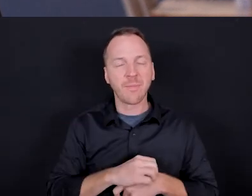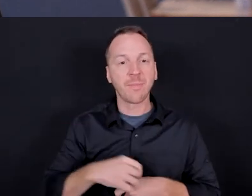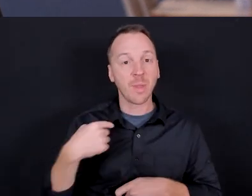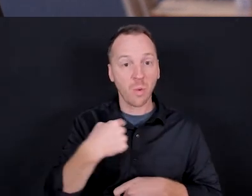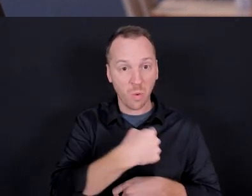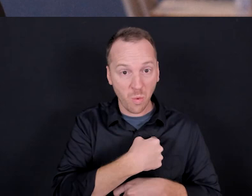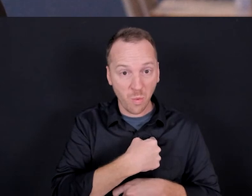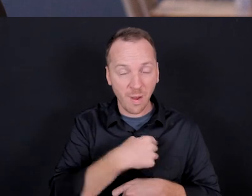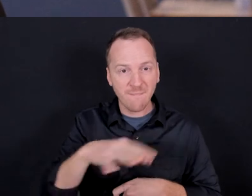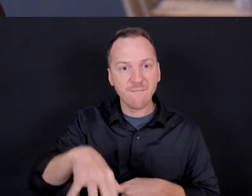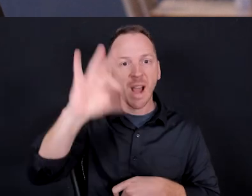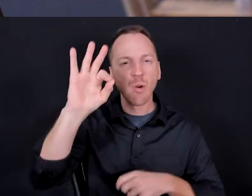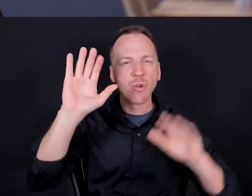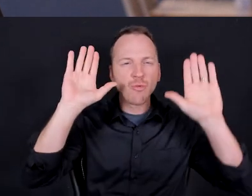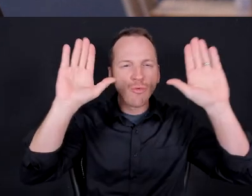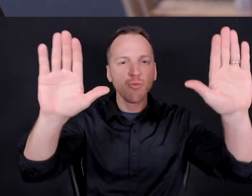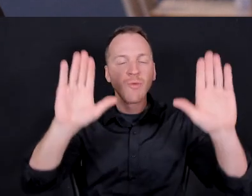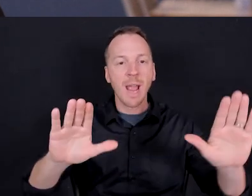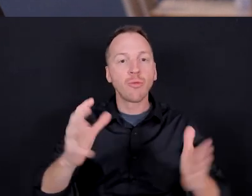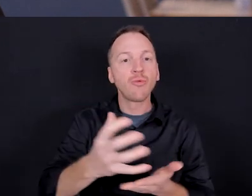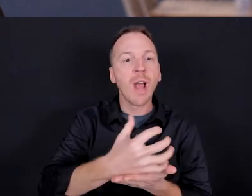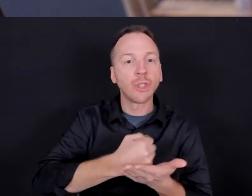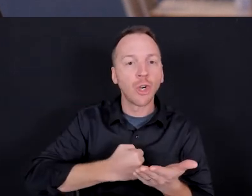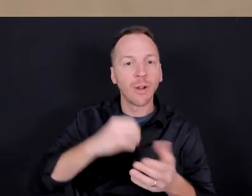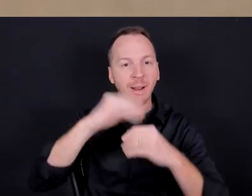find great treasure in the kingdom of heaven.